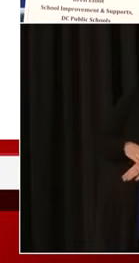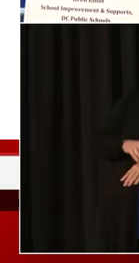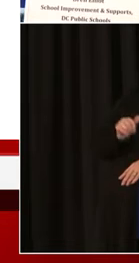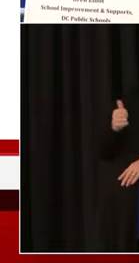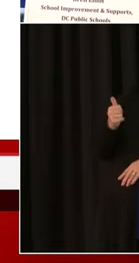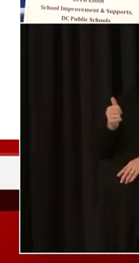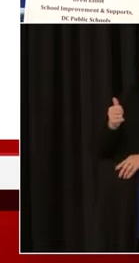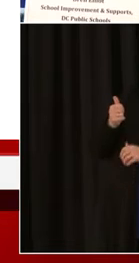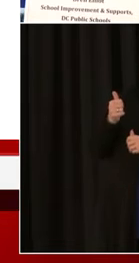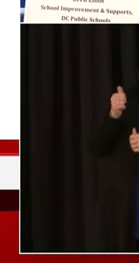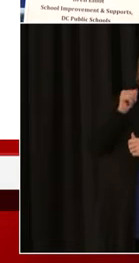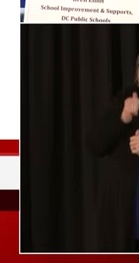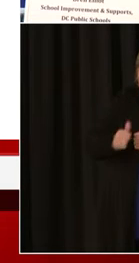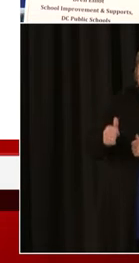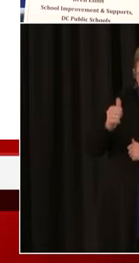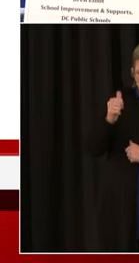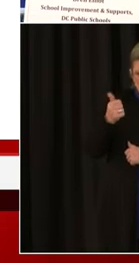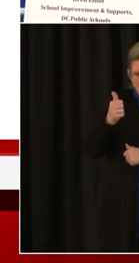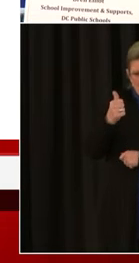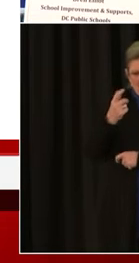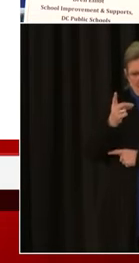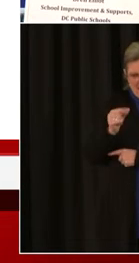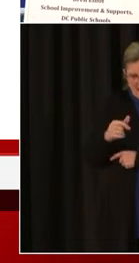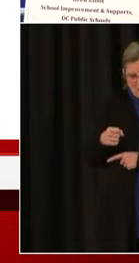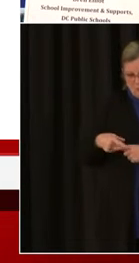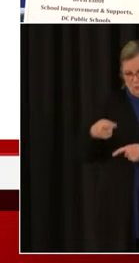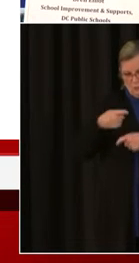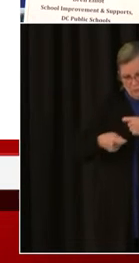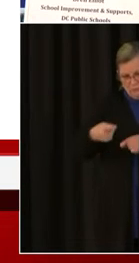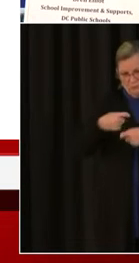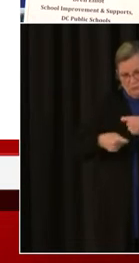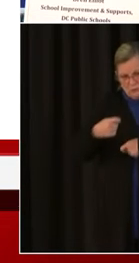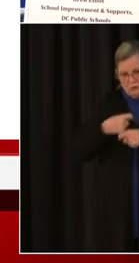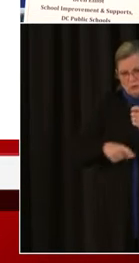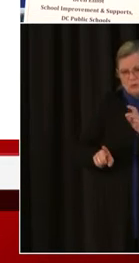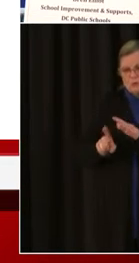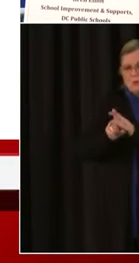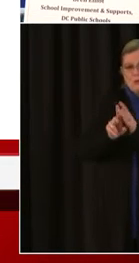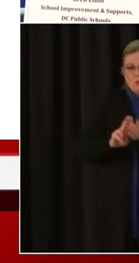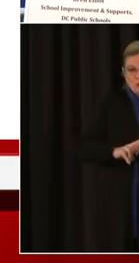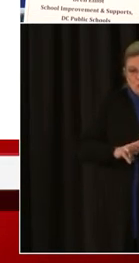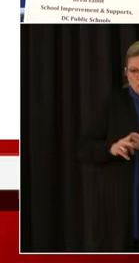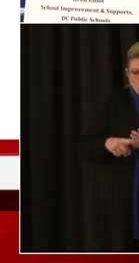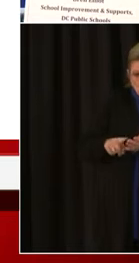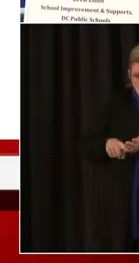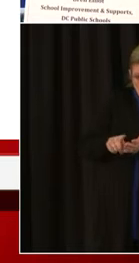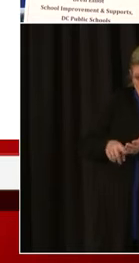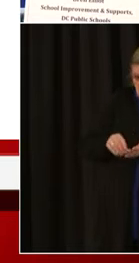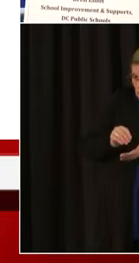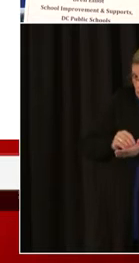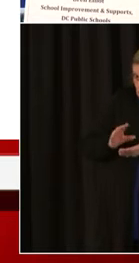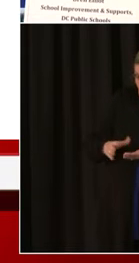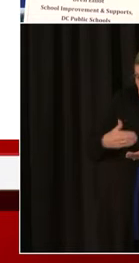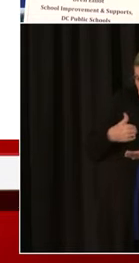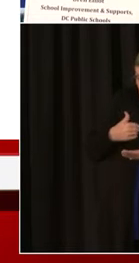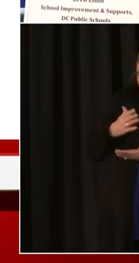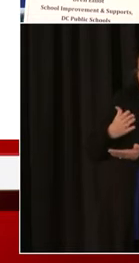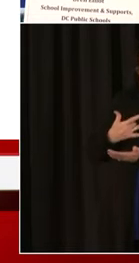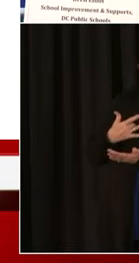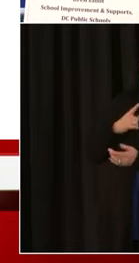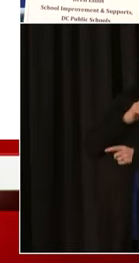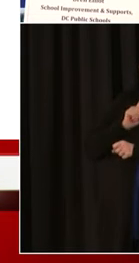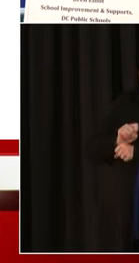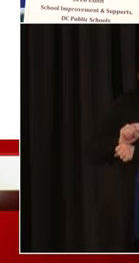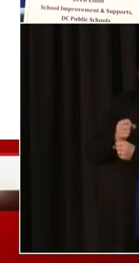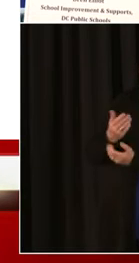basis, so every 10 days they will show up to our schools, and students that have a valid asymptomatic